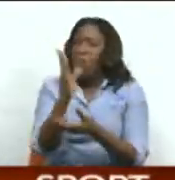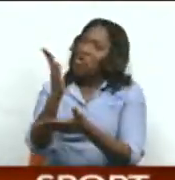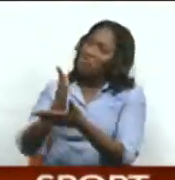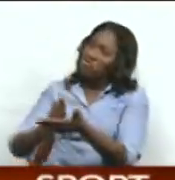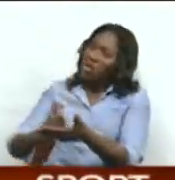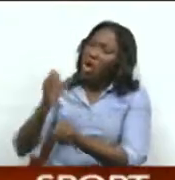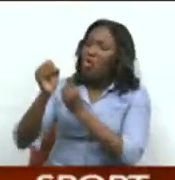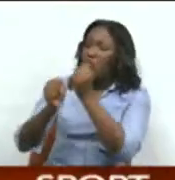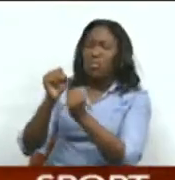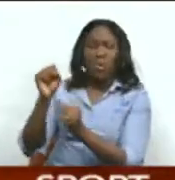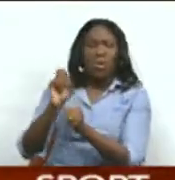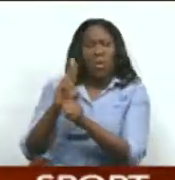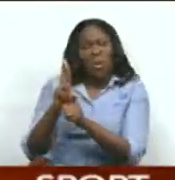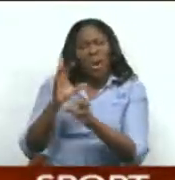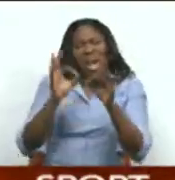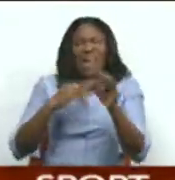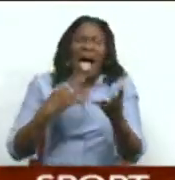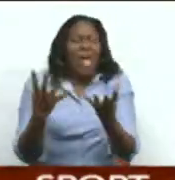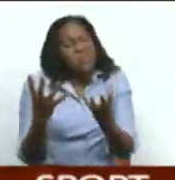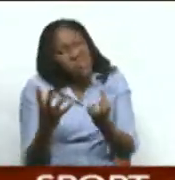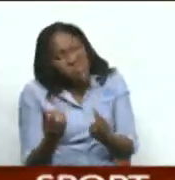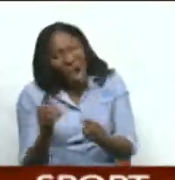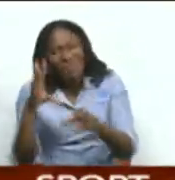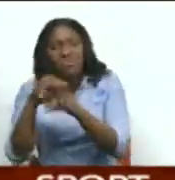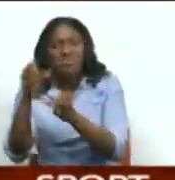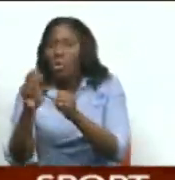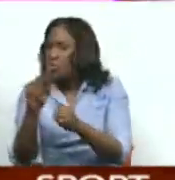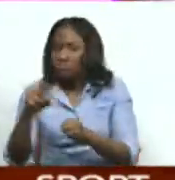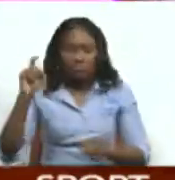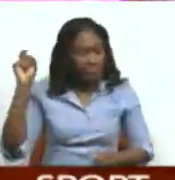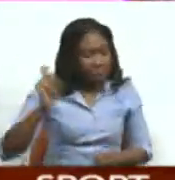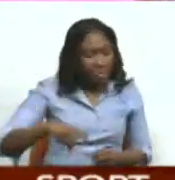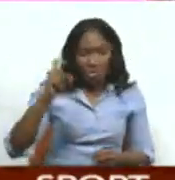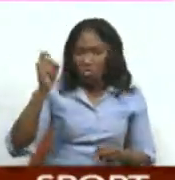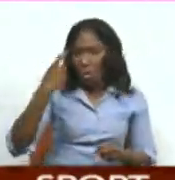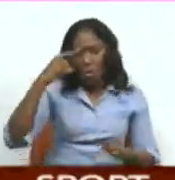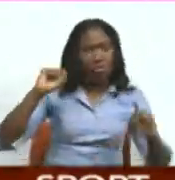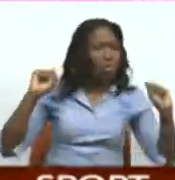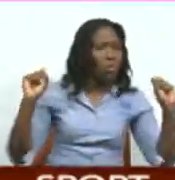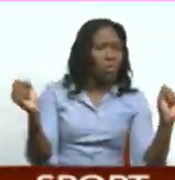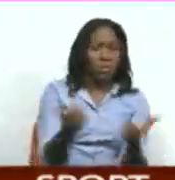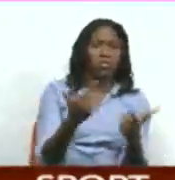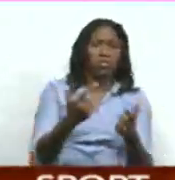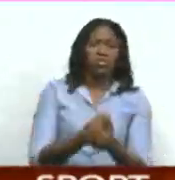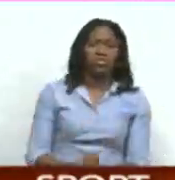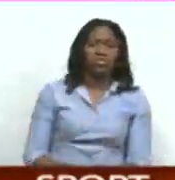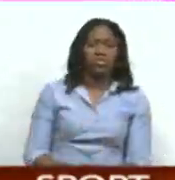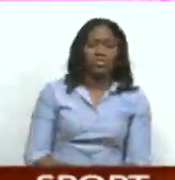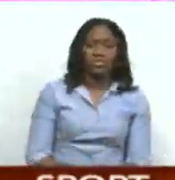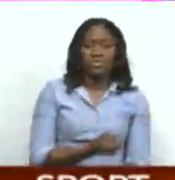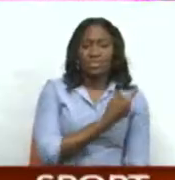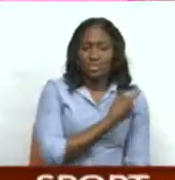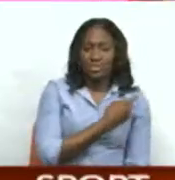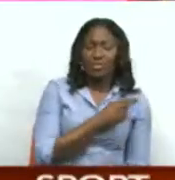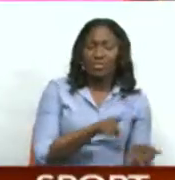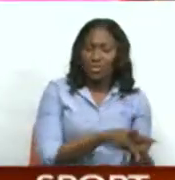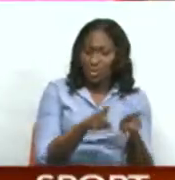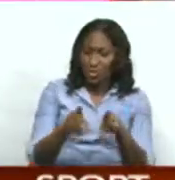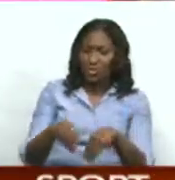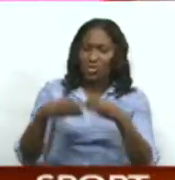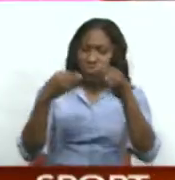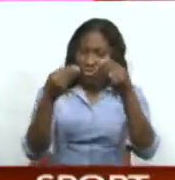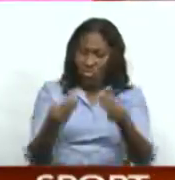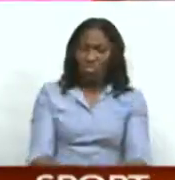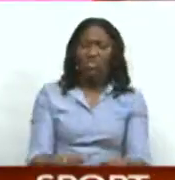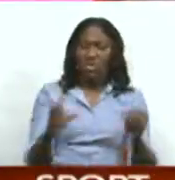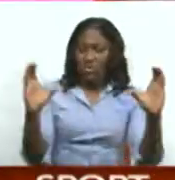be voluntary. It should be mandatory. A number of our sporting greats received the instruments of appointment